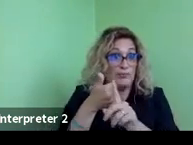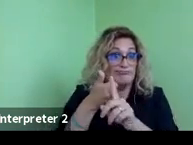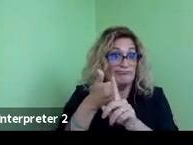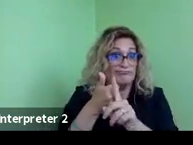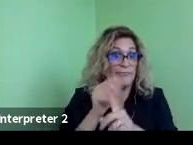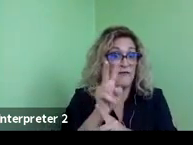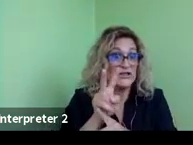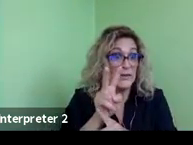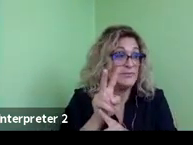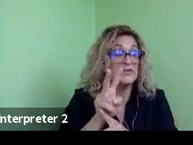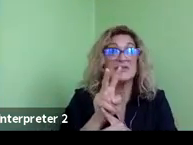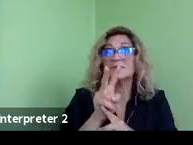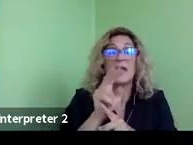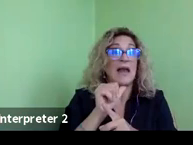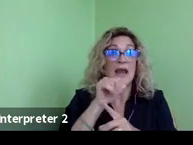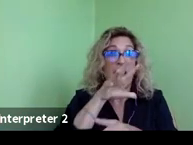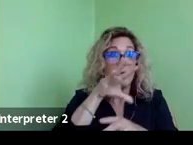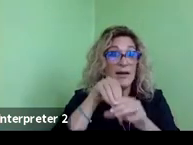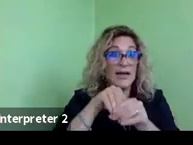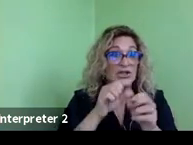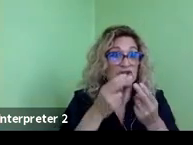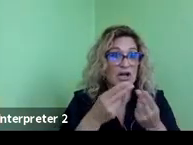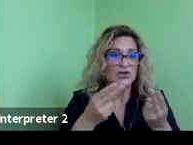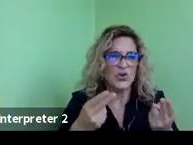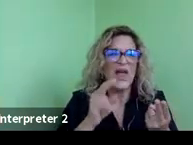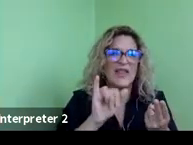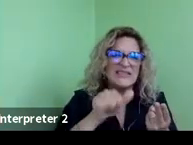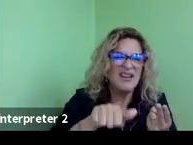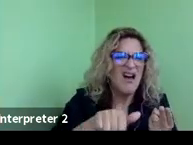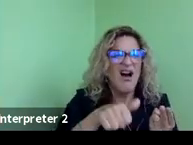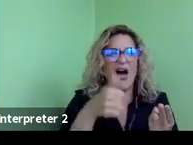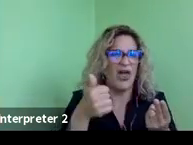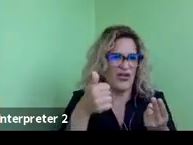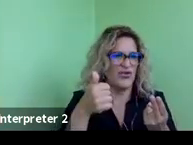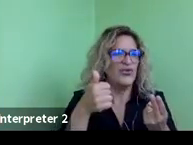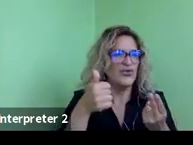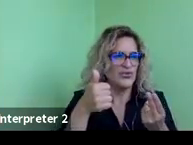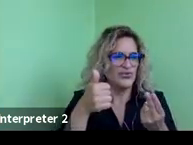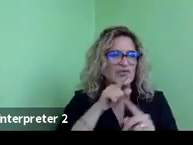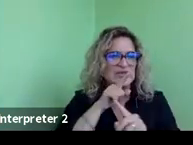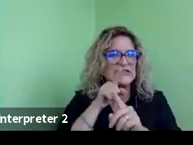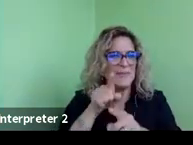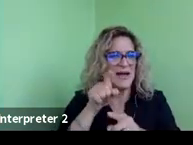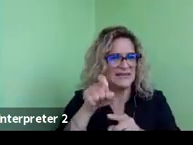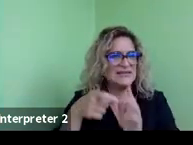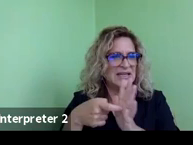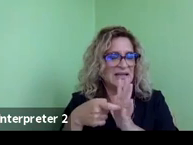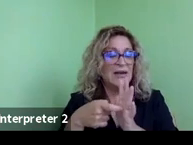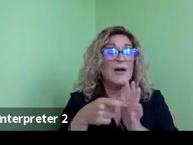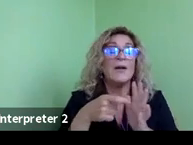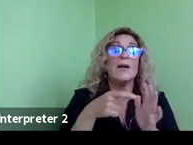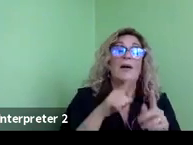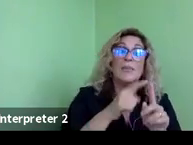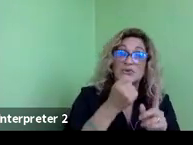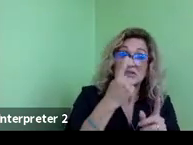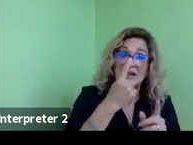put our ducks in a row and get you some information and feedback, we can give you the state laws that are relevant. As Corbin said, it really is